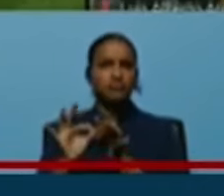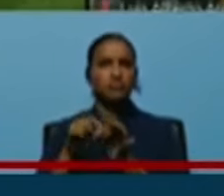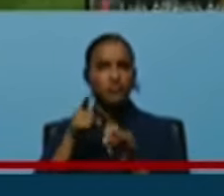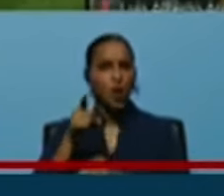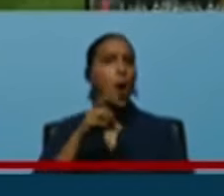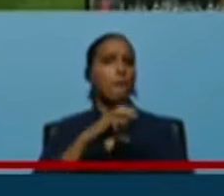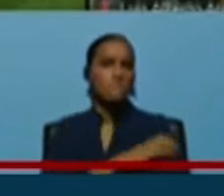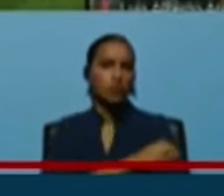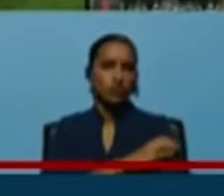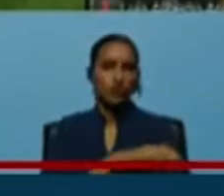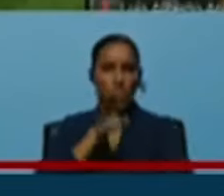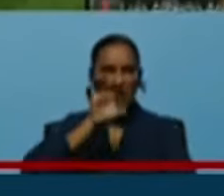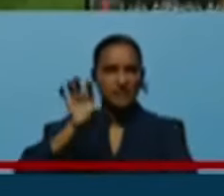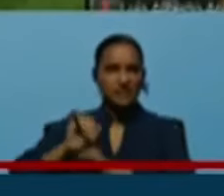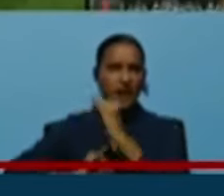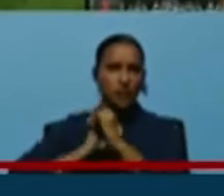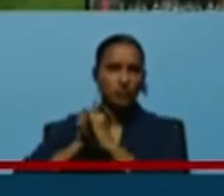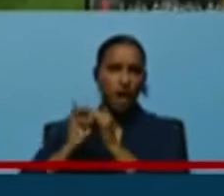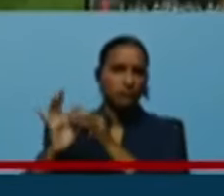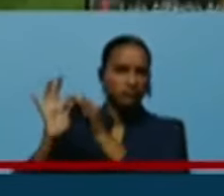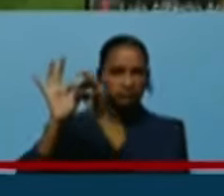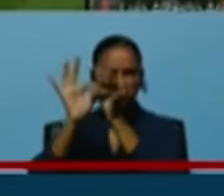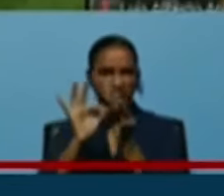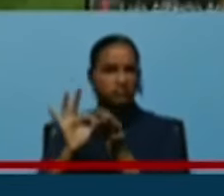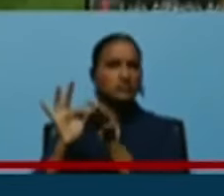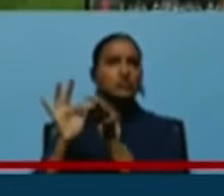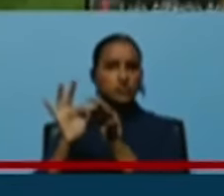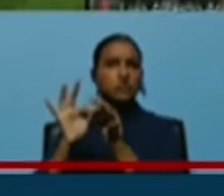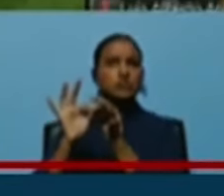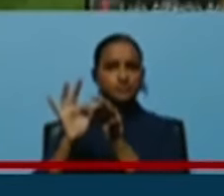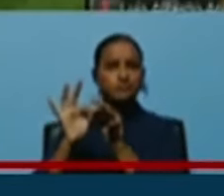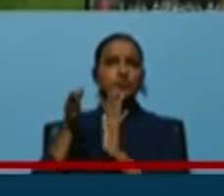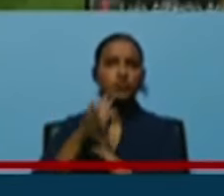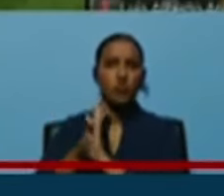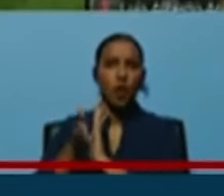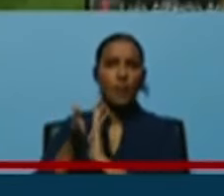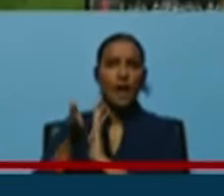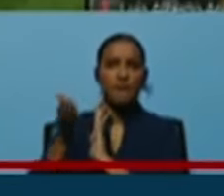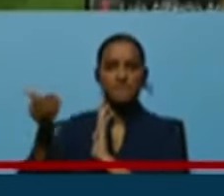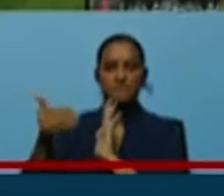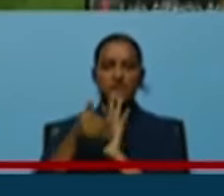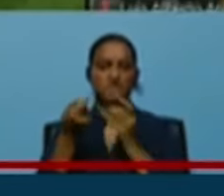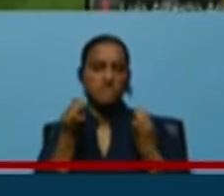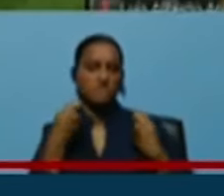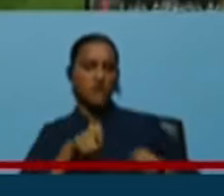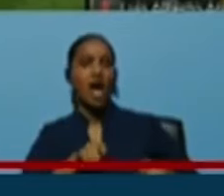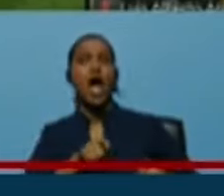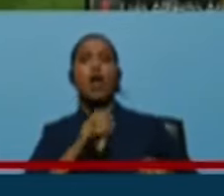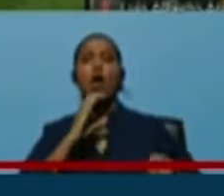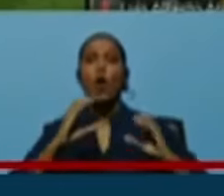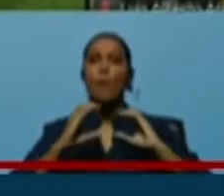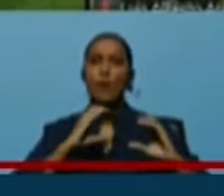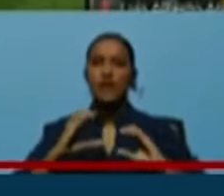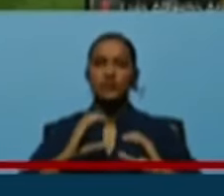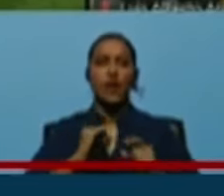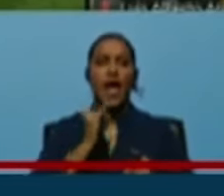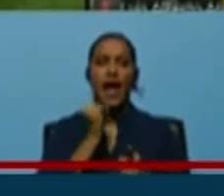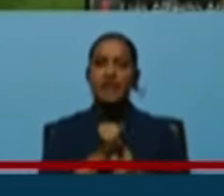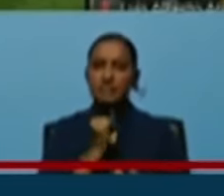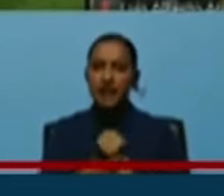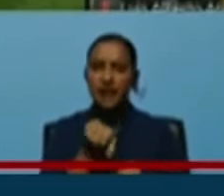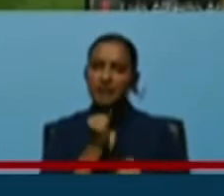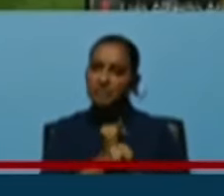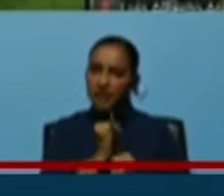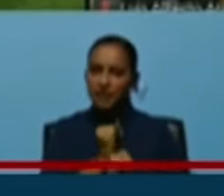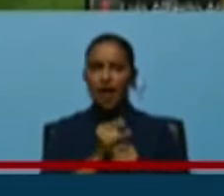these oligarchies and the imperialism and the assaults